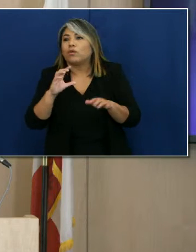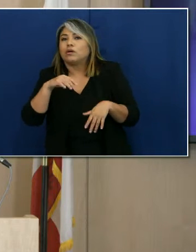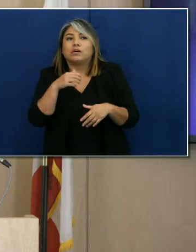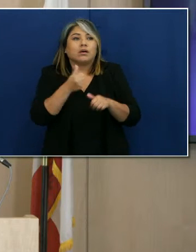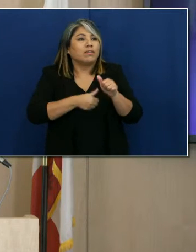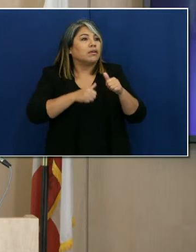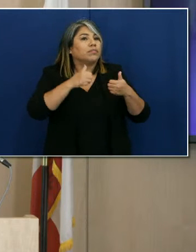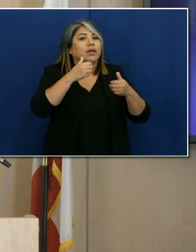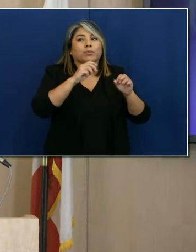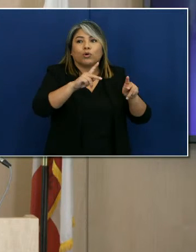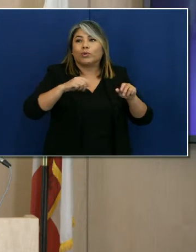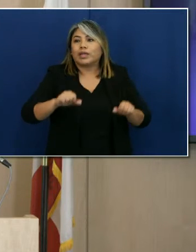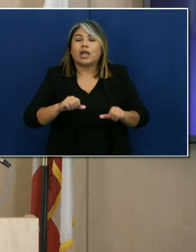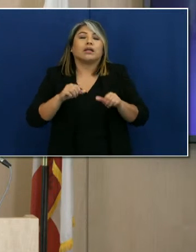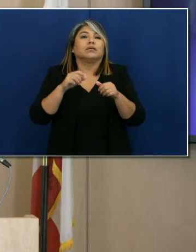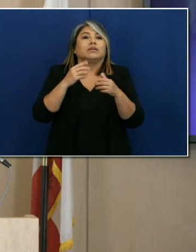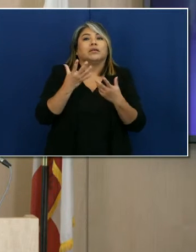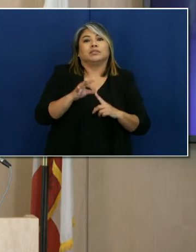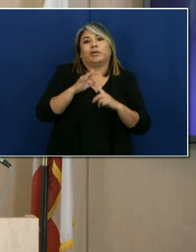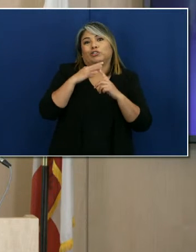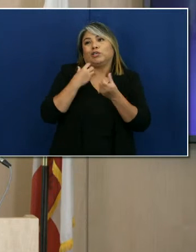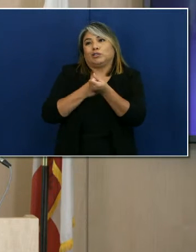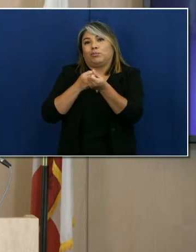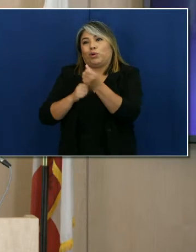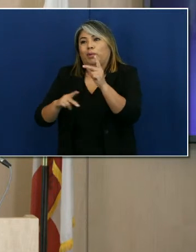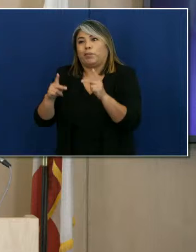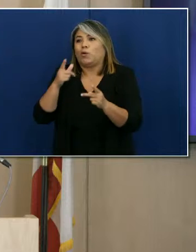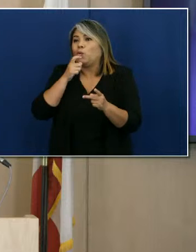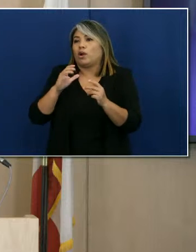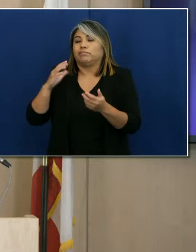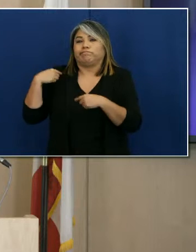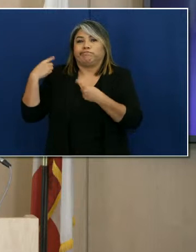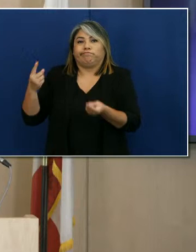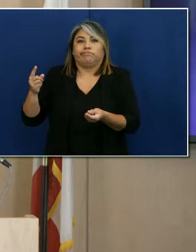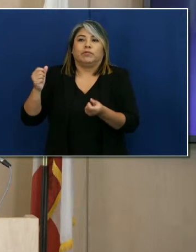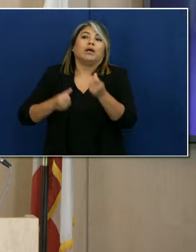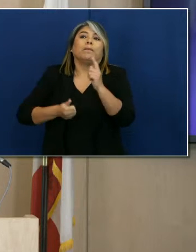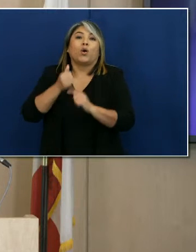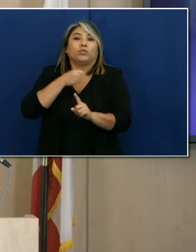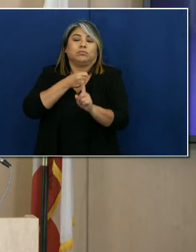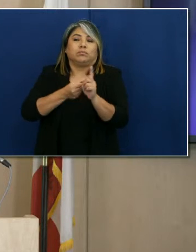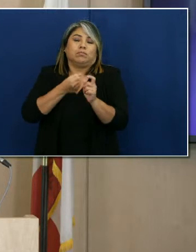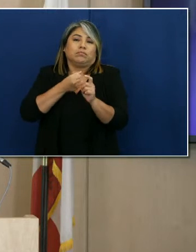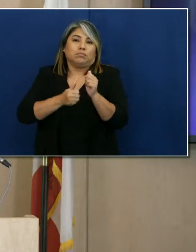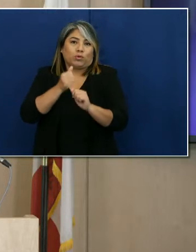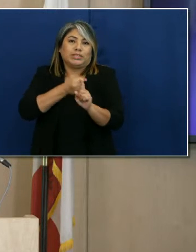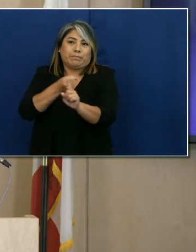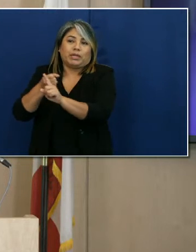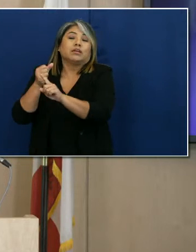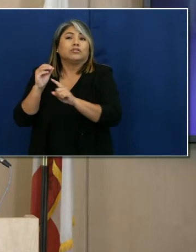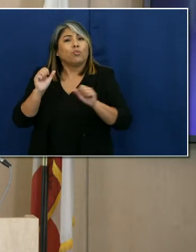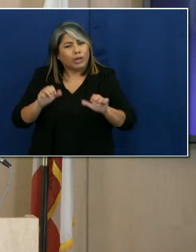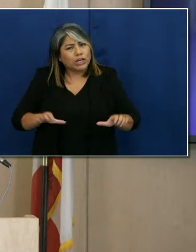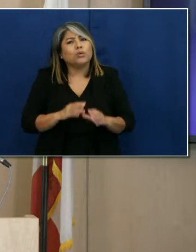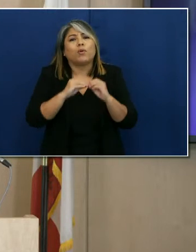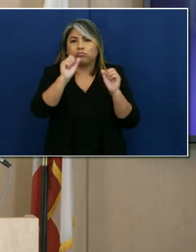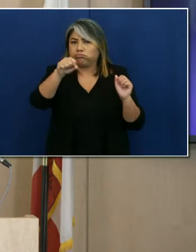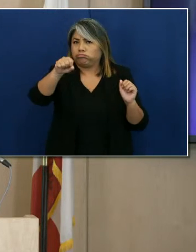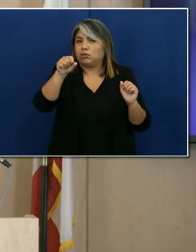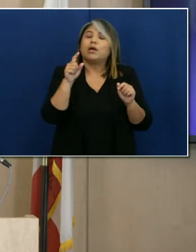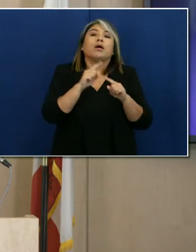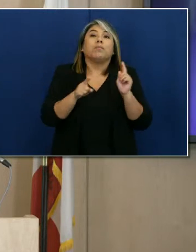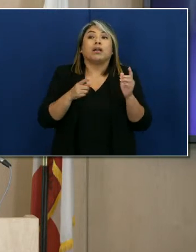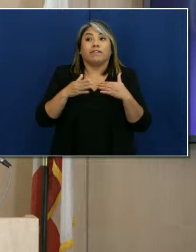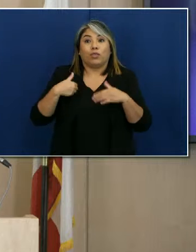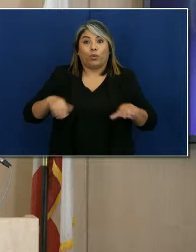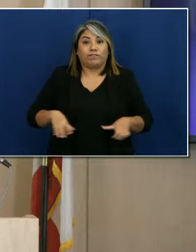every community out there, particularly those hardest hit and most impacted. But undoubtedly, there's more that we can do. And so even though we've done all